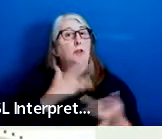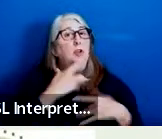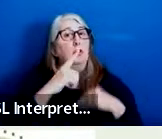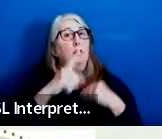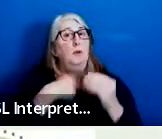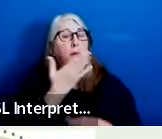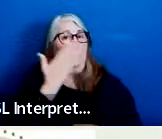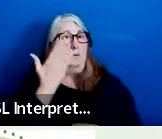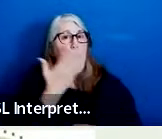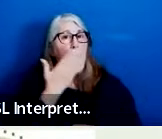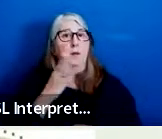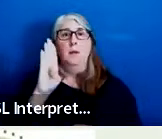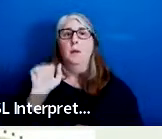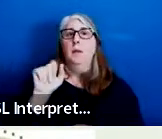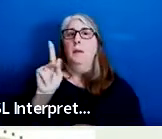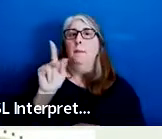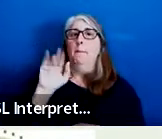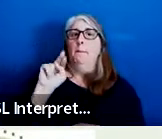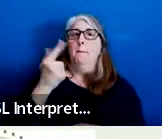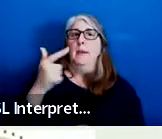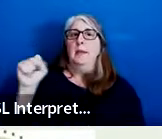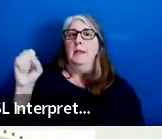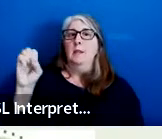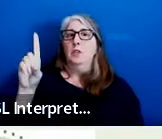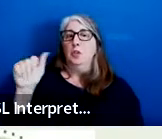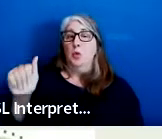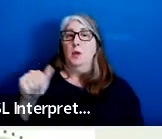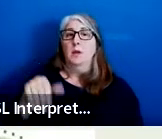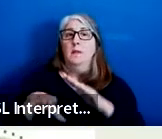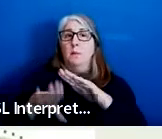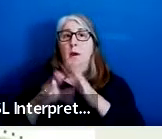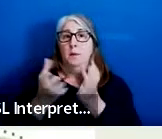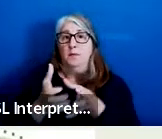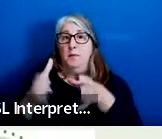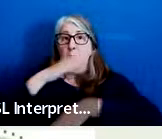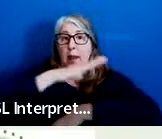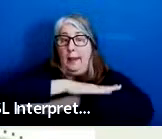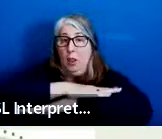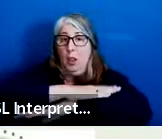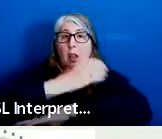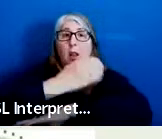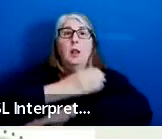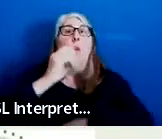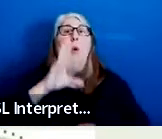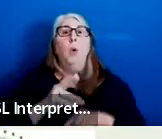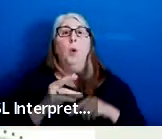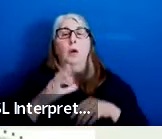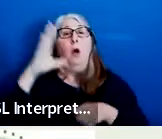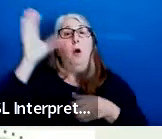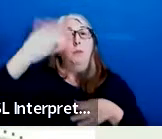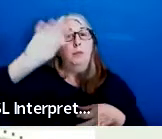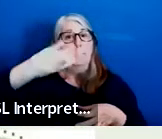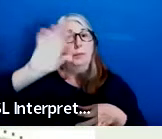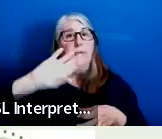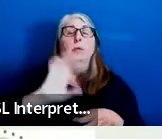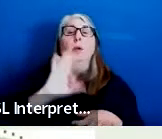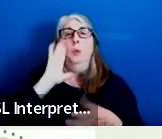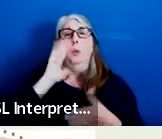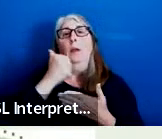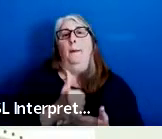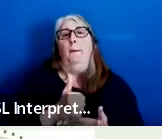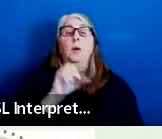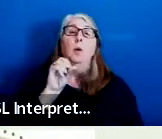use of baking soda in the bottom of the kitchen pail or on top of the materials as they are added may be helpful.